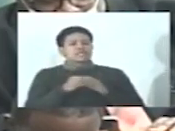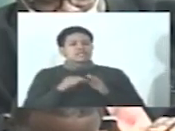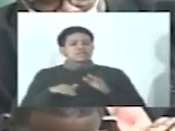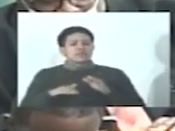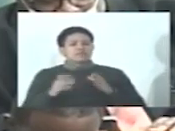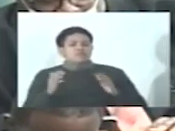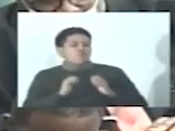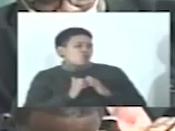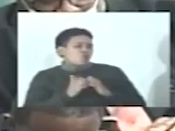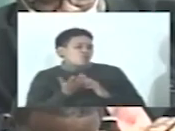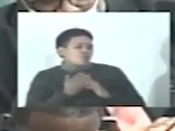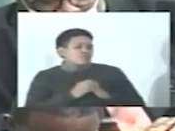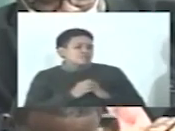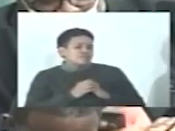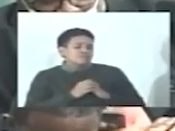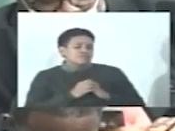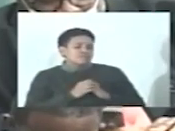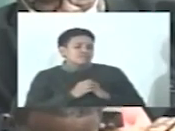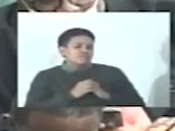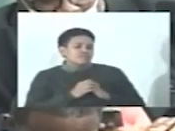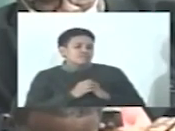which the